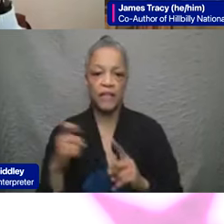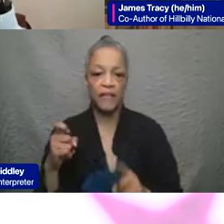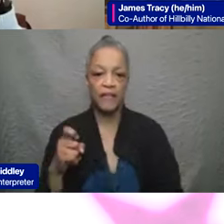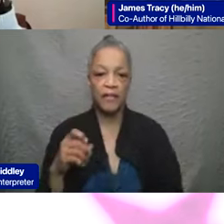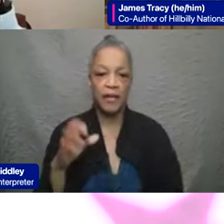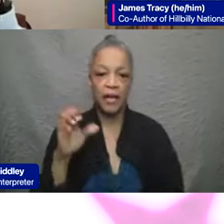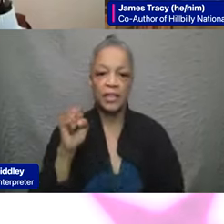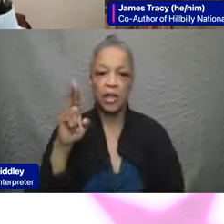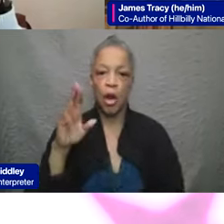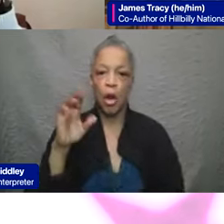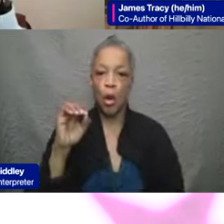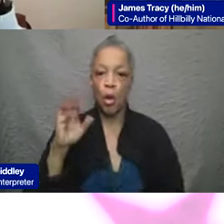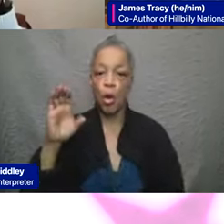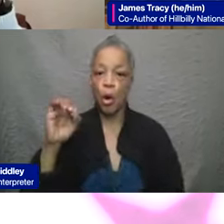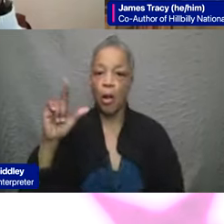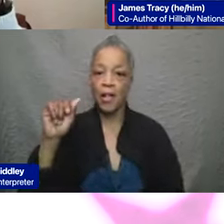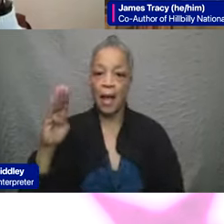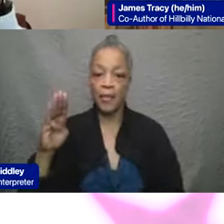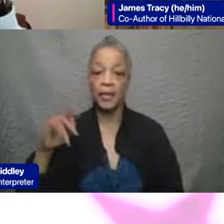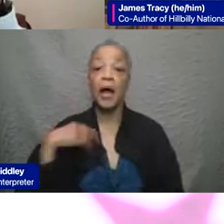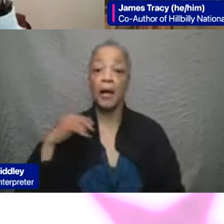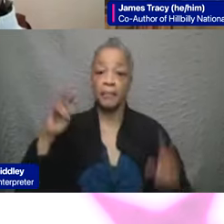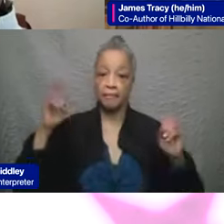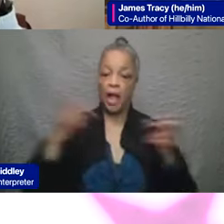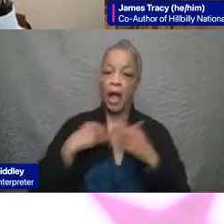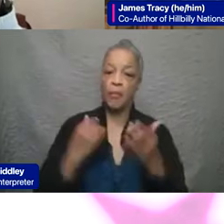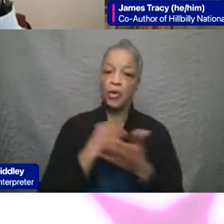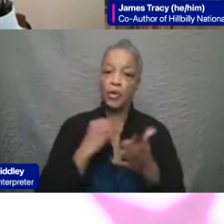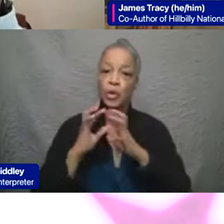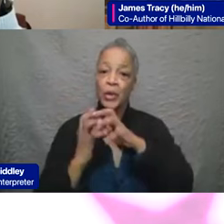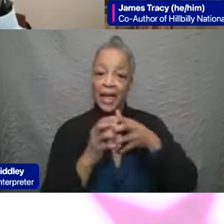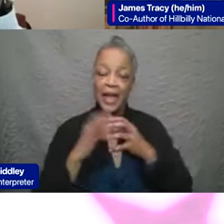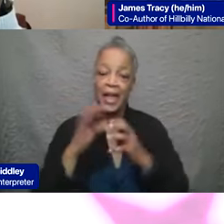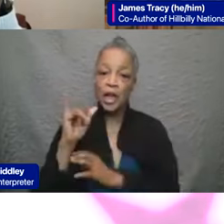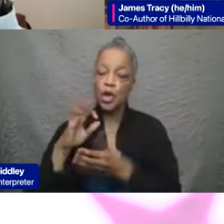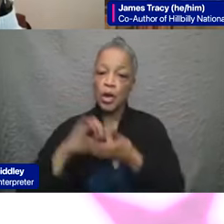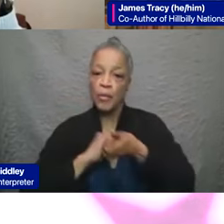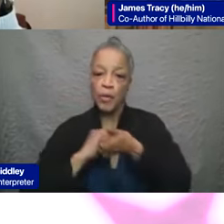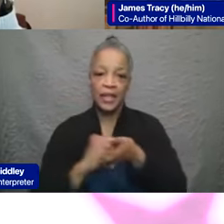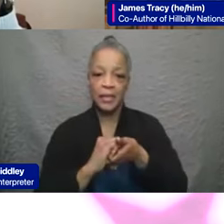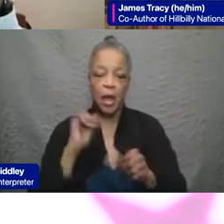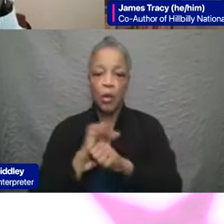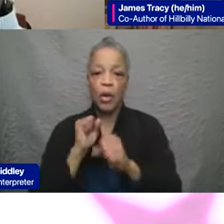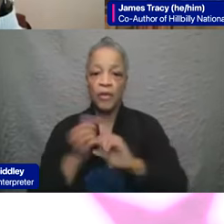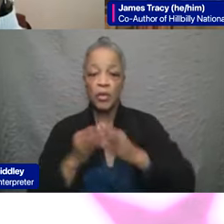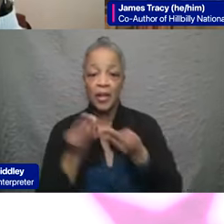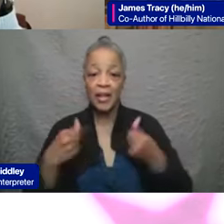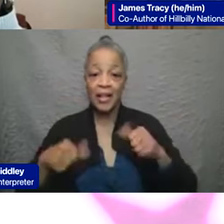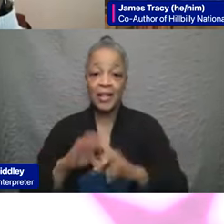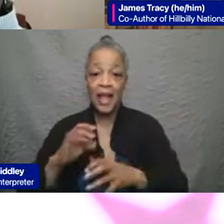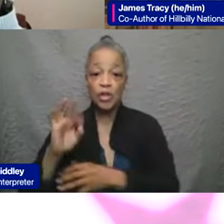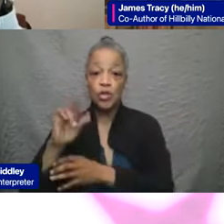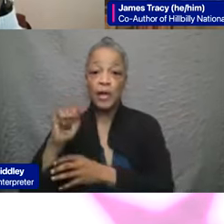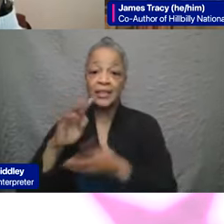SRO Collab. I'm new to intercommunalism, and I work with an org building a community land trust in a community living below the